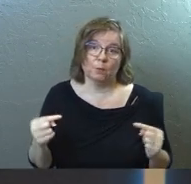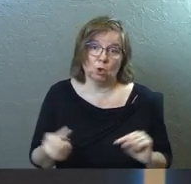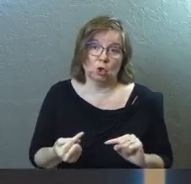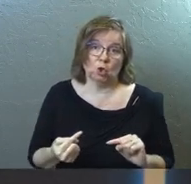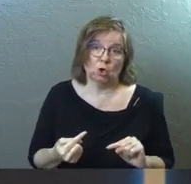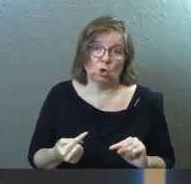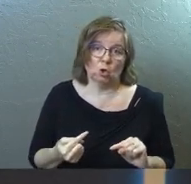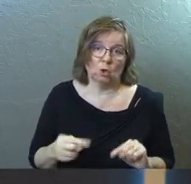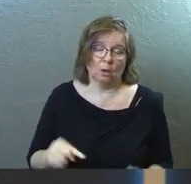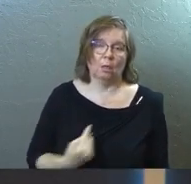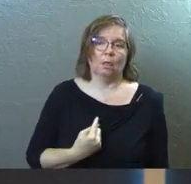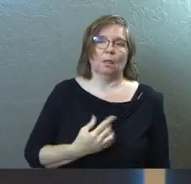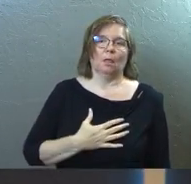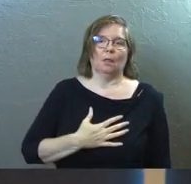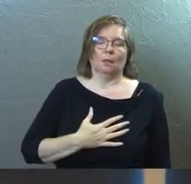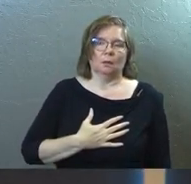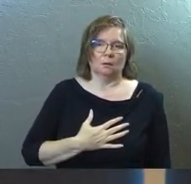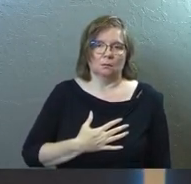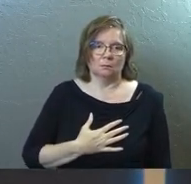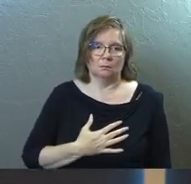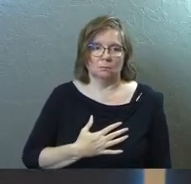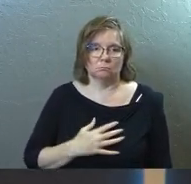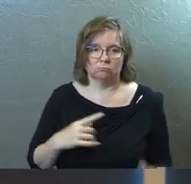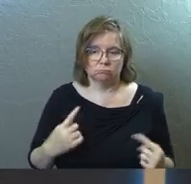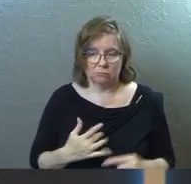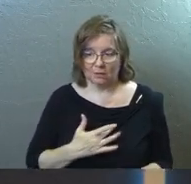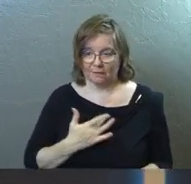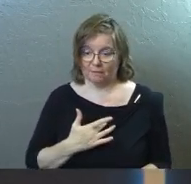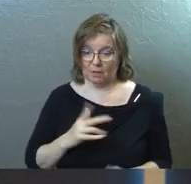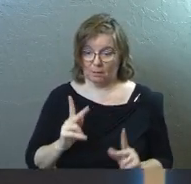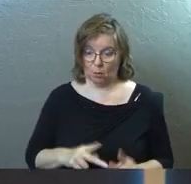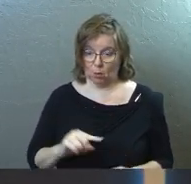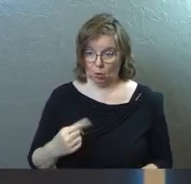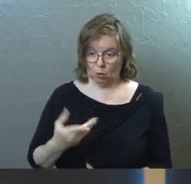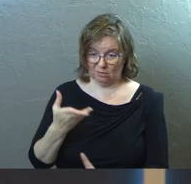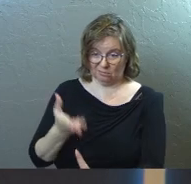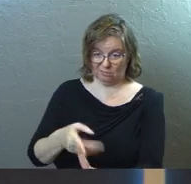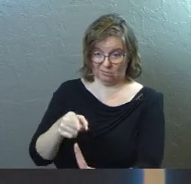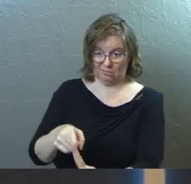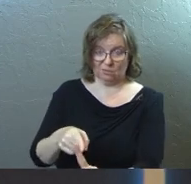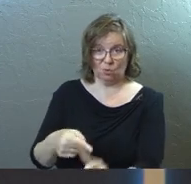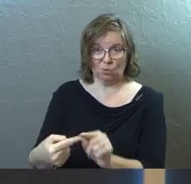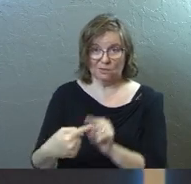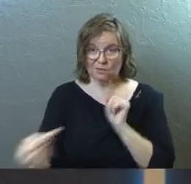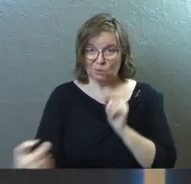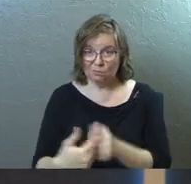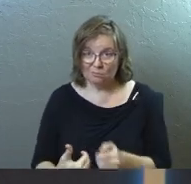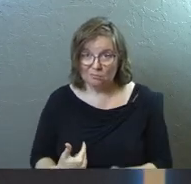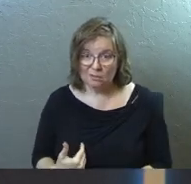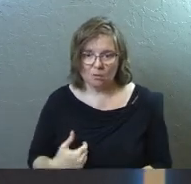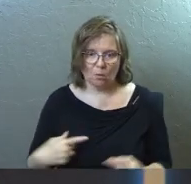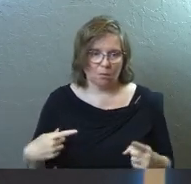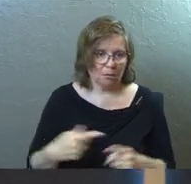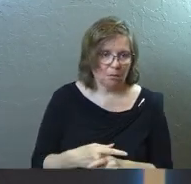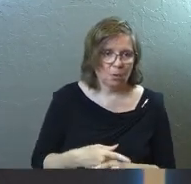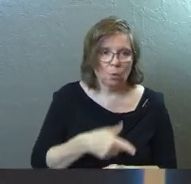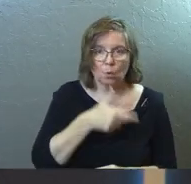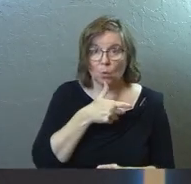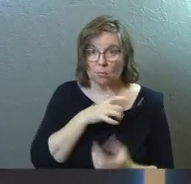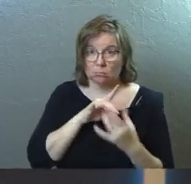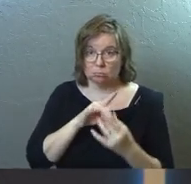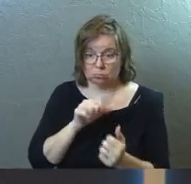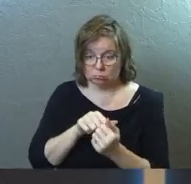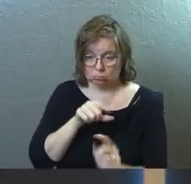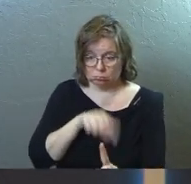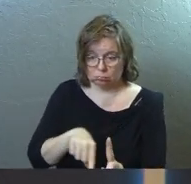hurt. Maybe it's just you've been so hurt, and it feels like the person that hurt you, the people who have disagreed with you, or the conflict lies, whoever that is